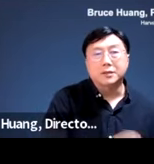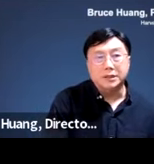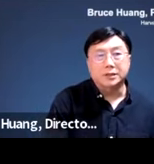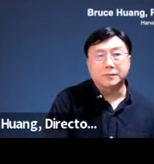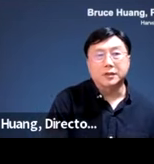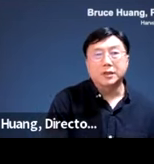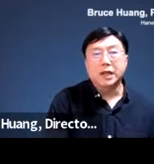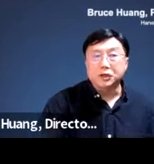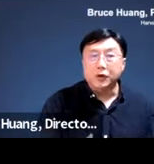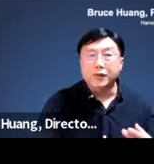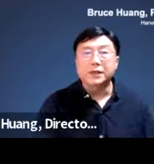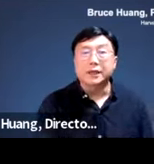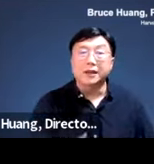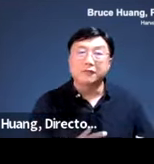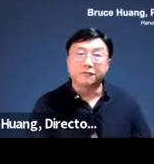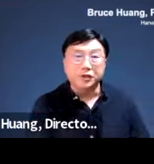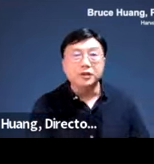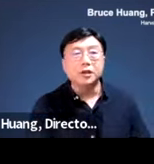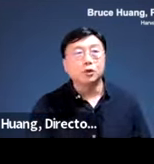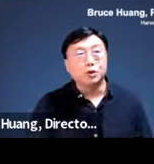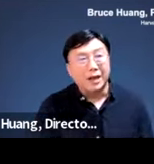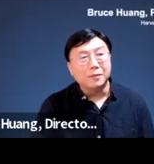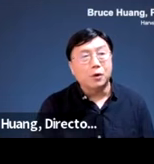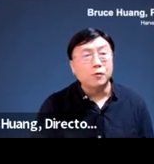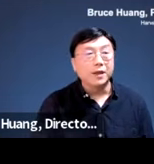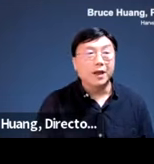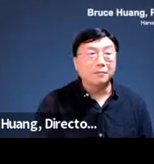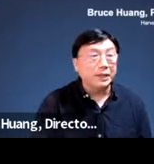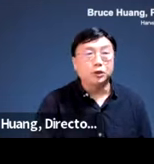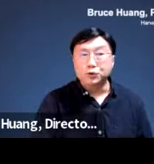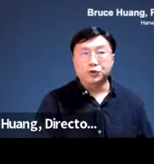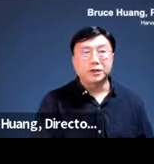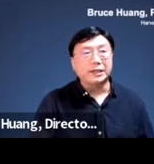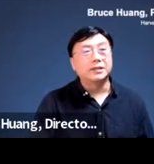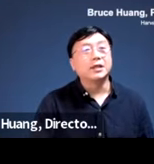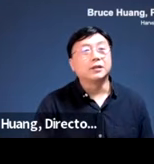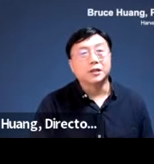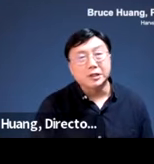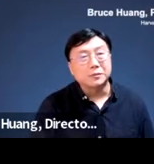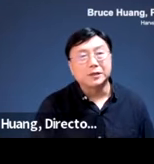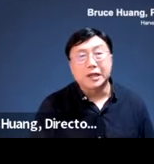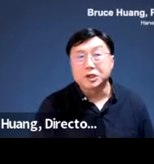complex systems, ensuring that they are efficient, reliable, and meet users'